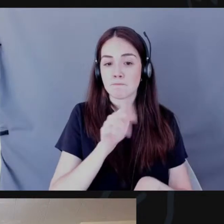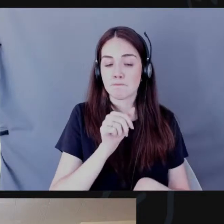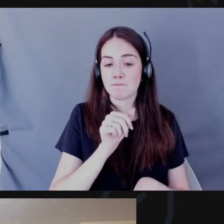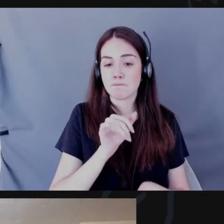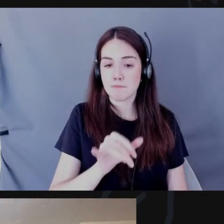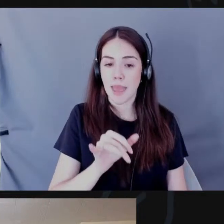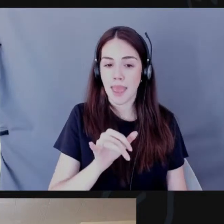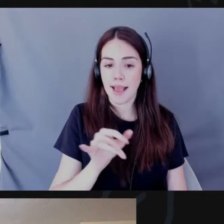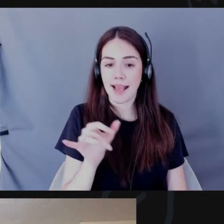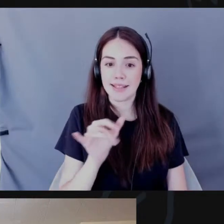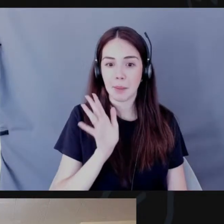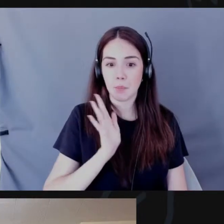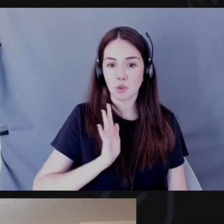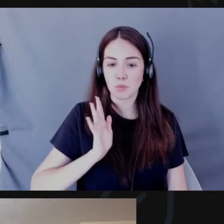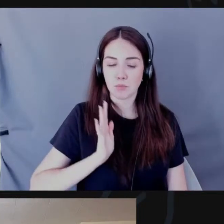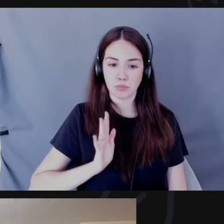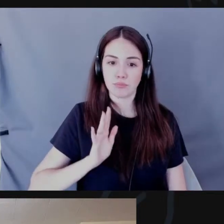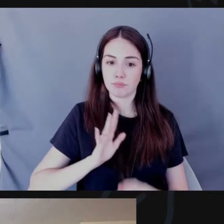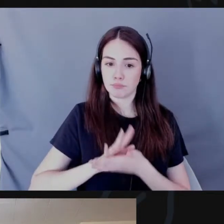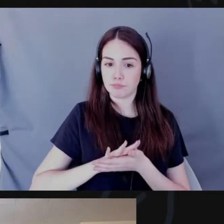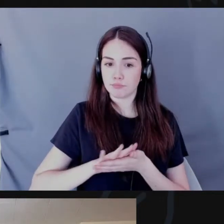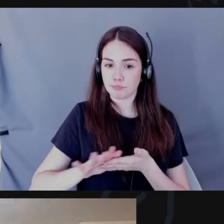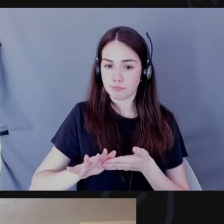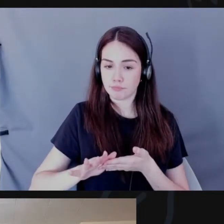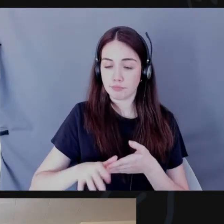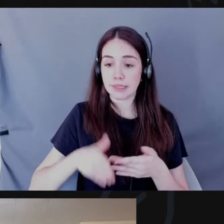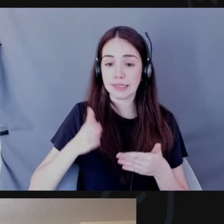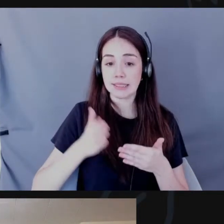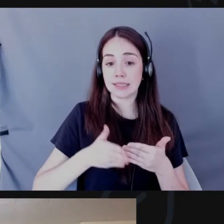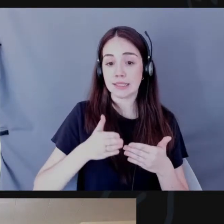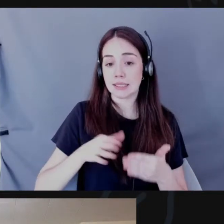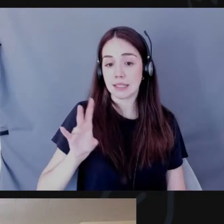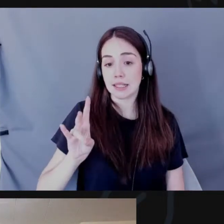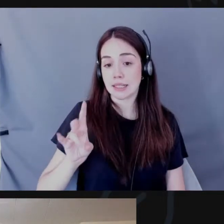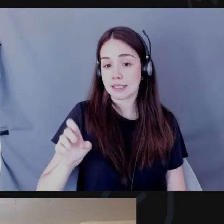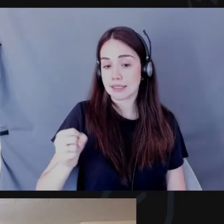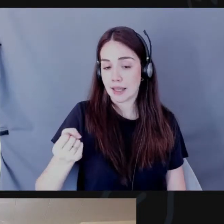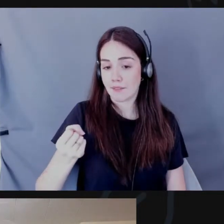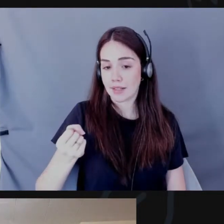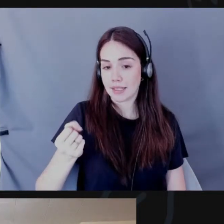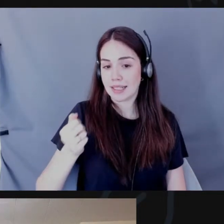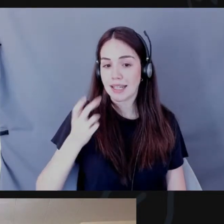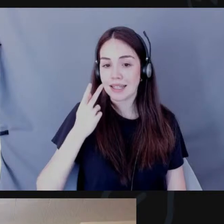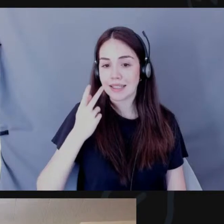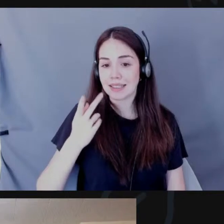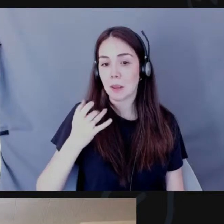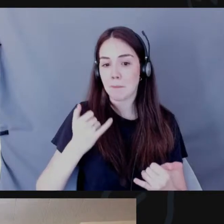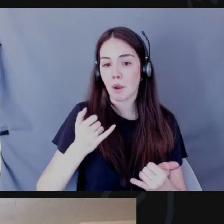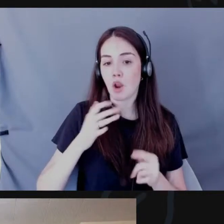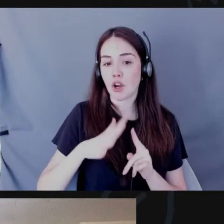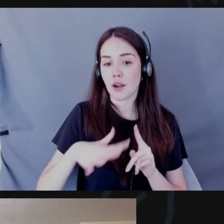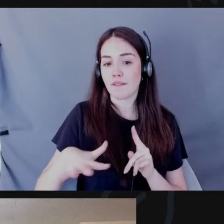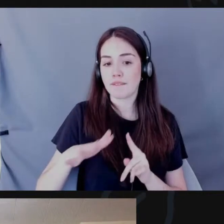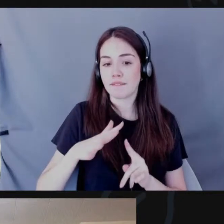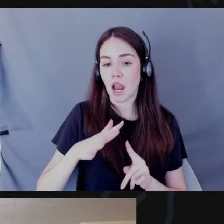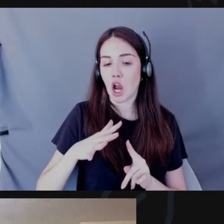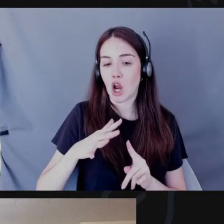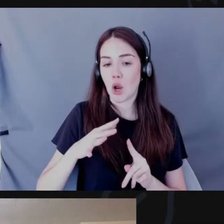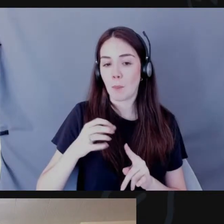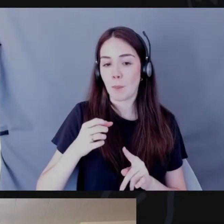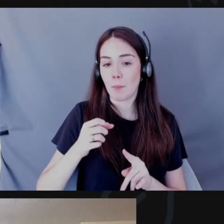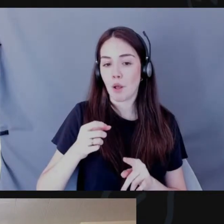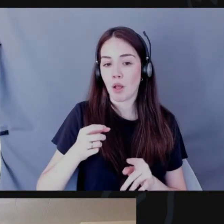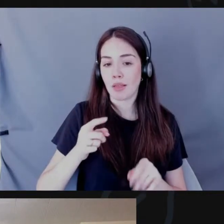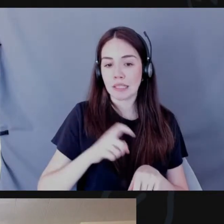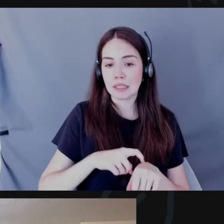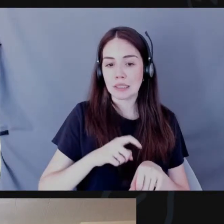glories. And by the end of the 70s, you can see the modern environmental movement beginning to kind of explode in